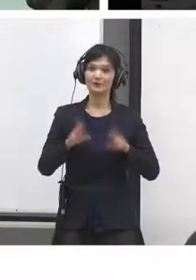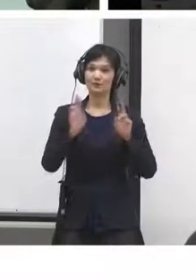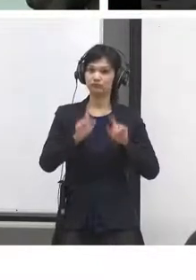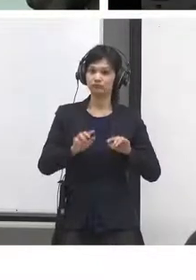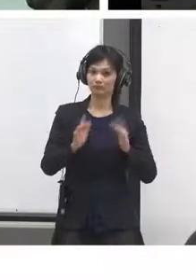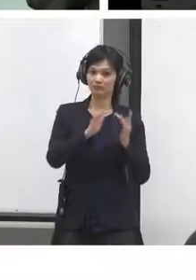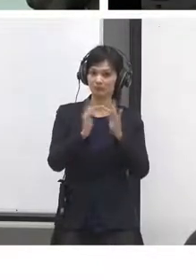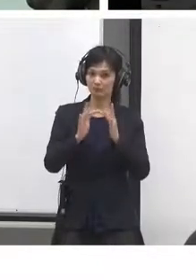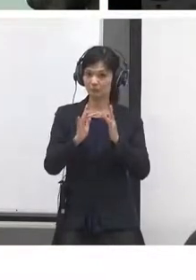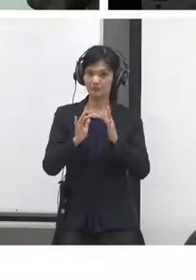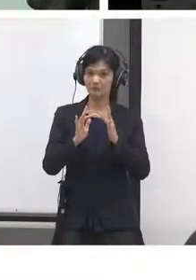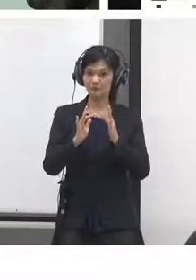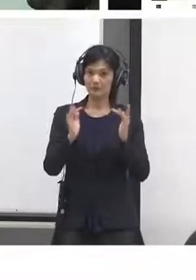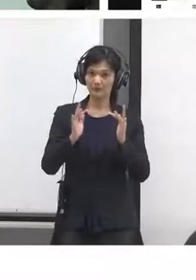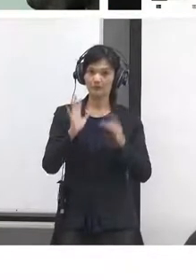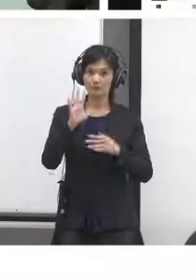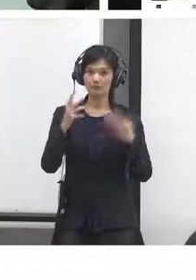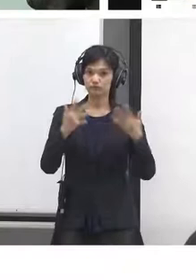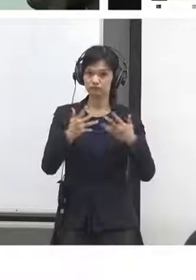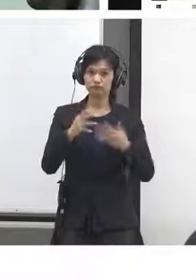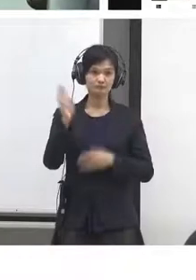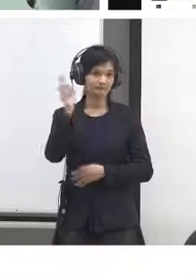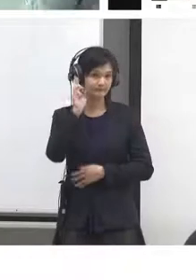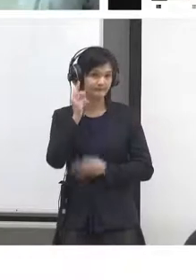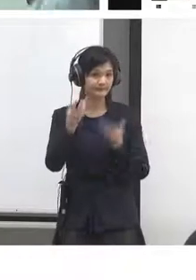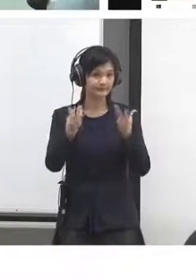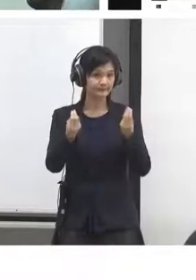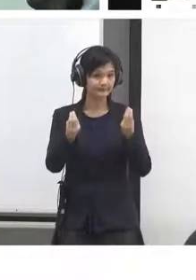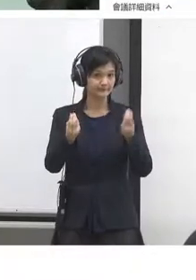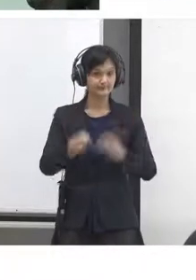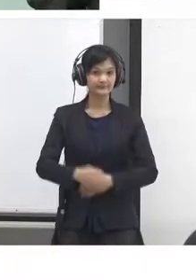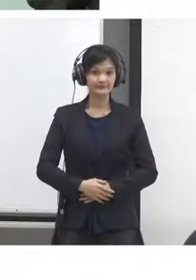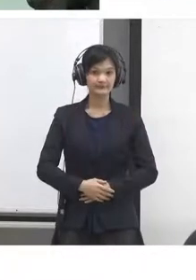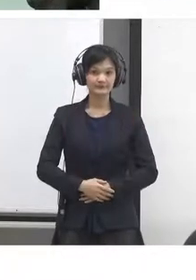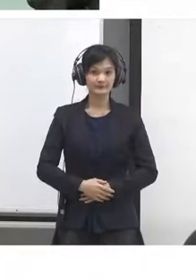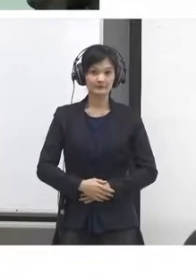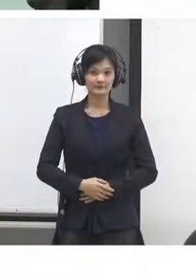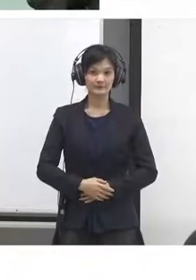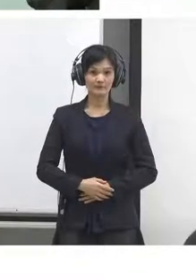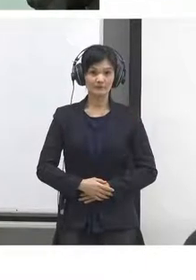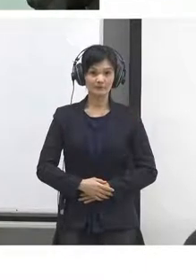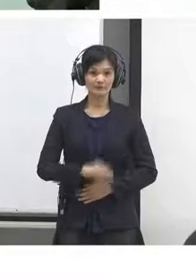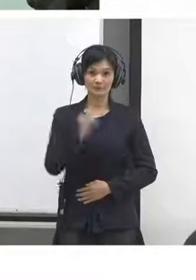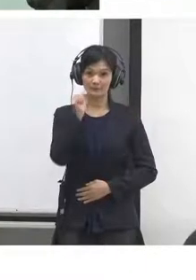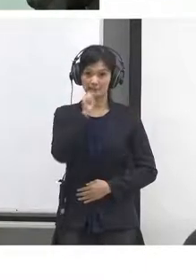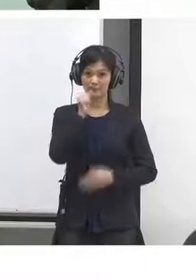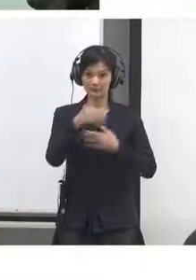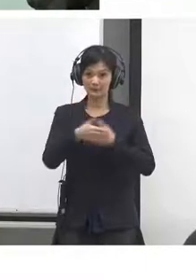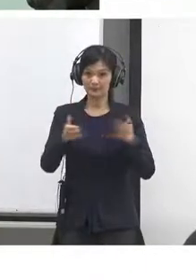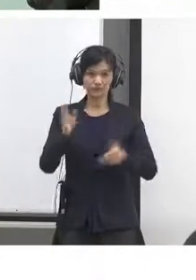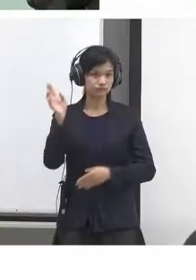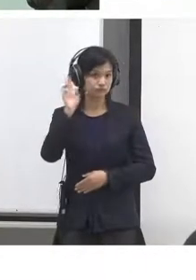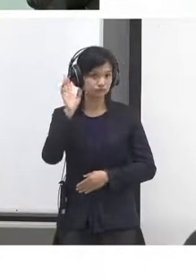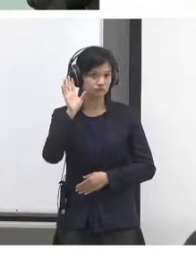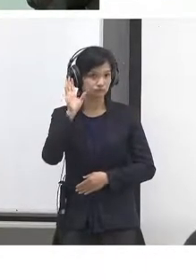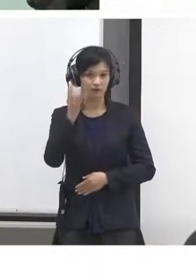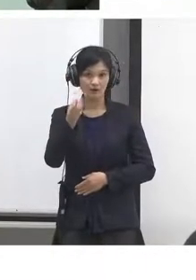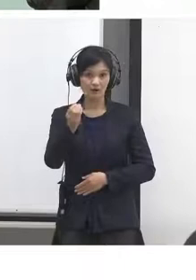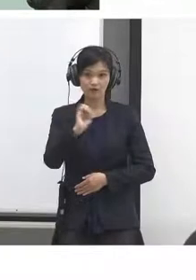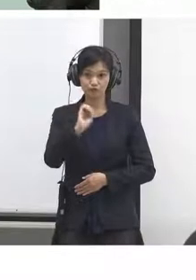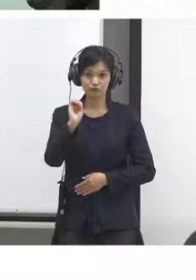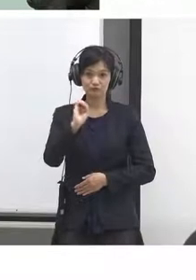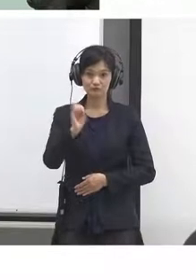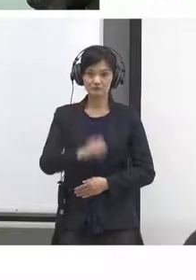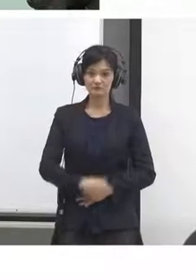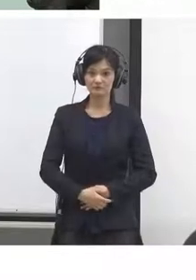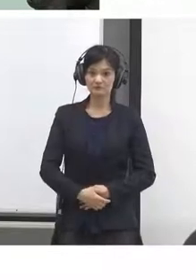can you see the Slido? Yes. Okay, so,